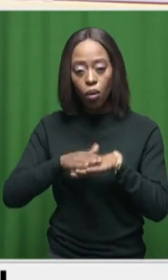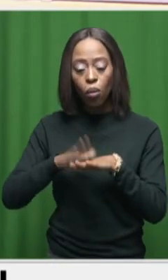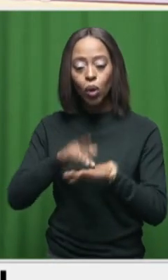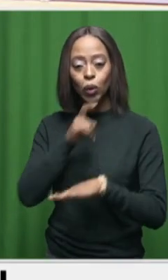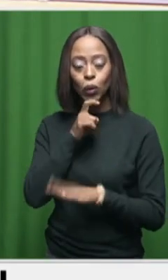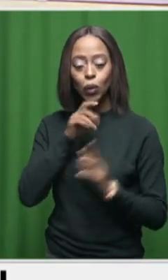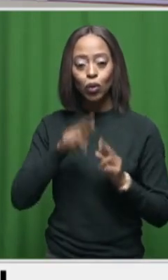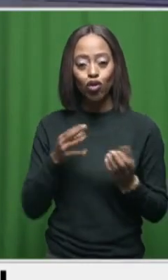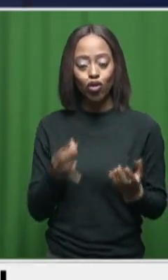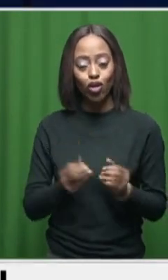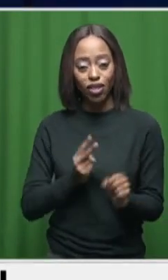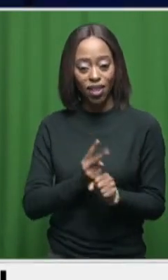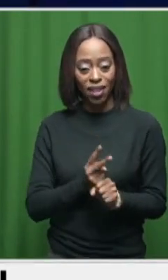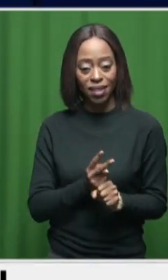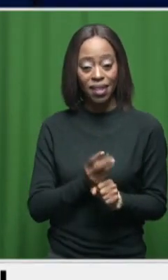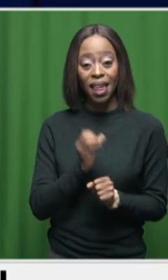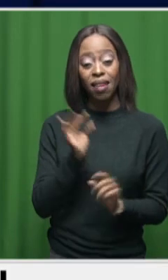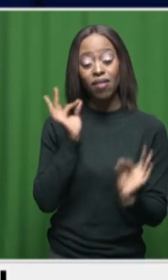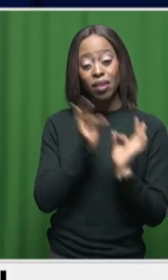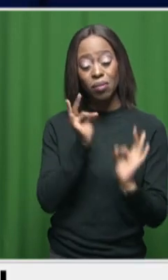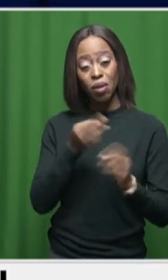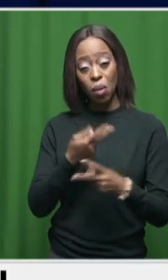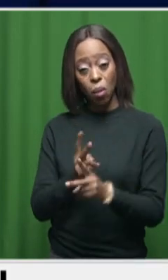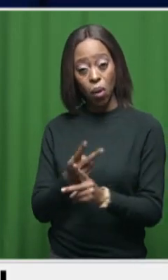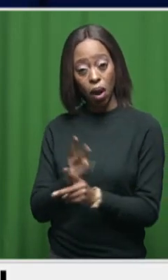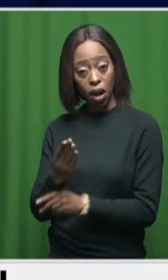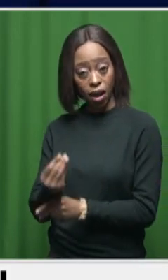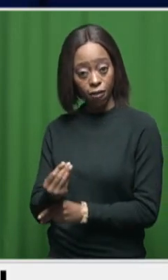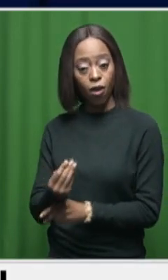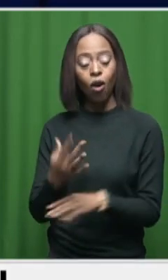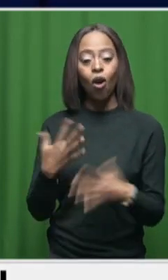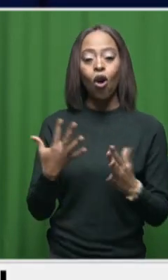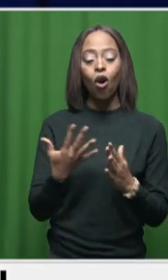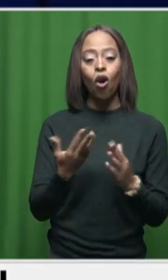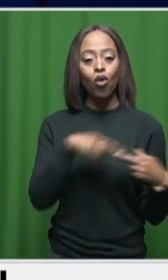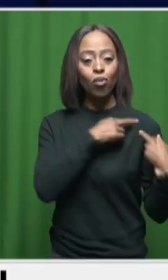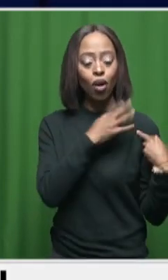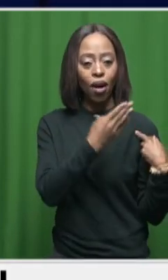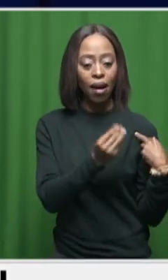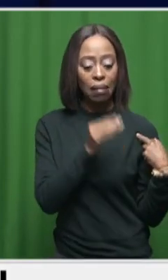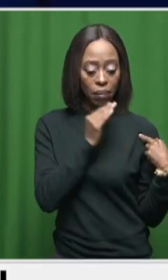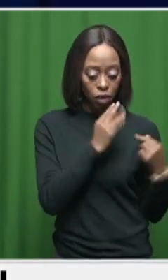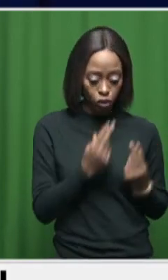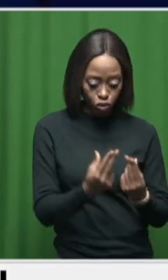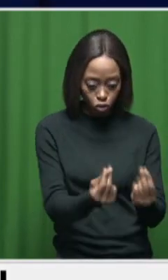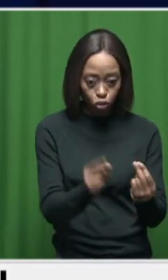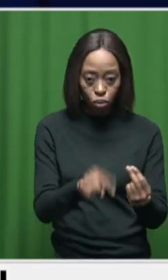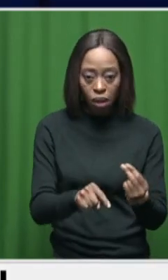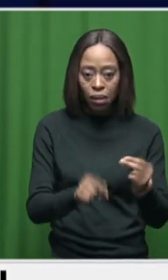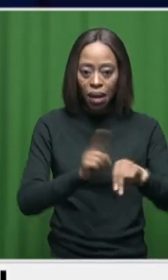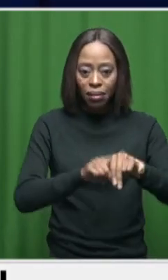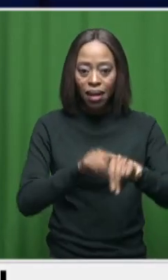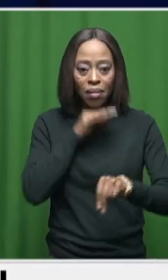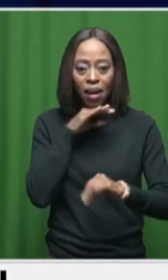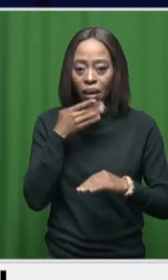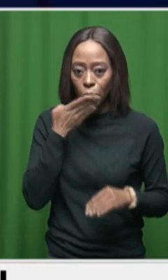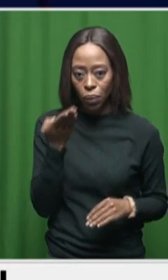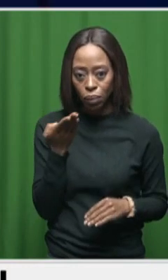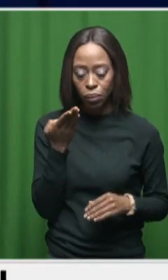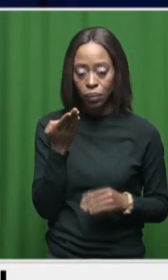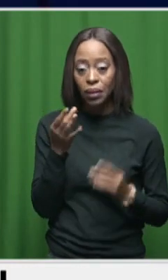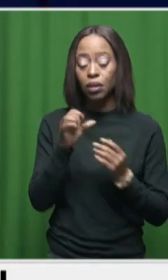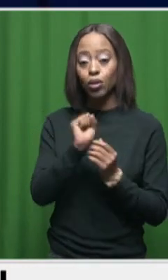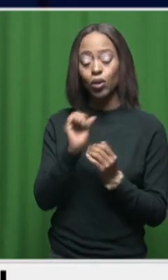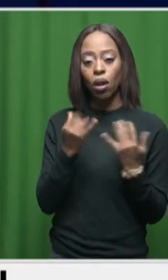of your resources, if you have a specific product or specific task at hand, you have to try and do that in a small amount of time. So